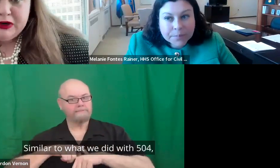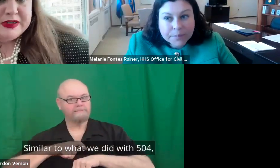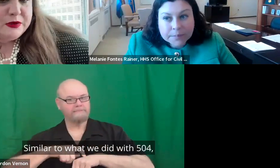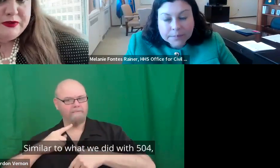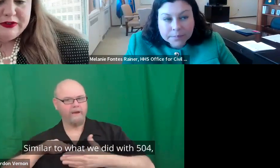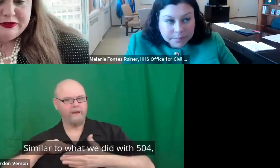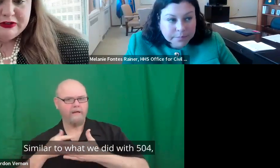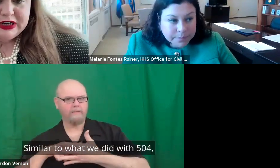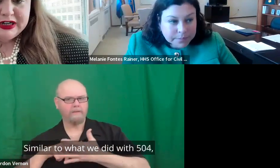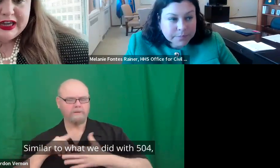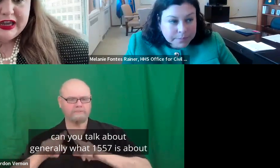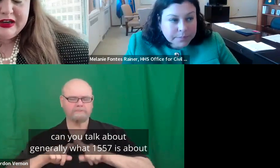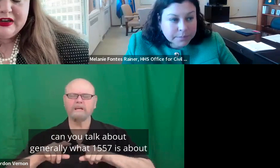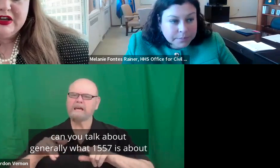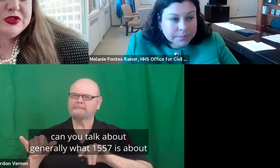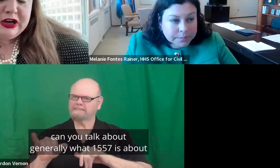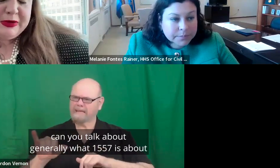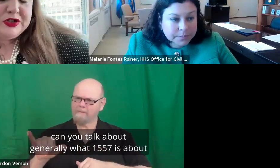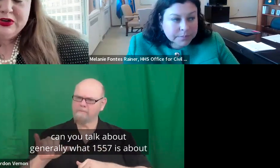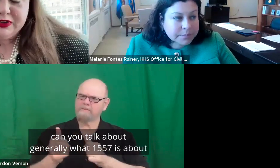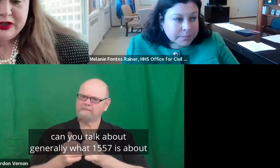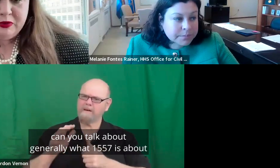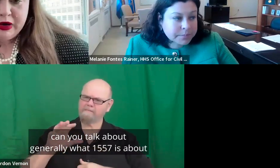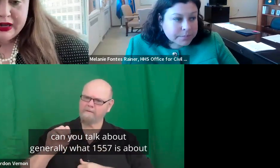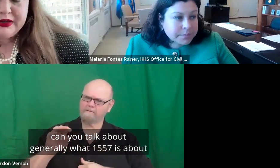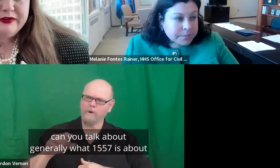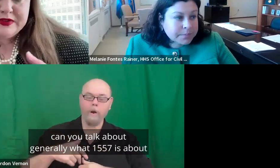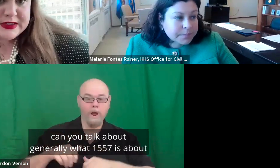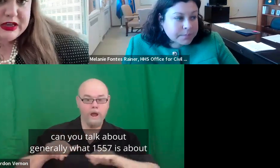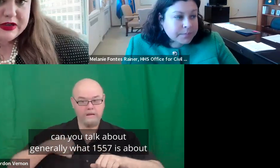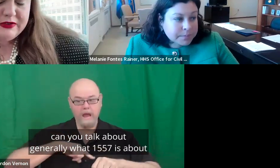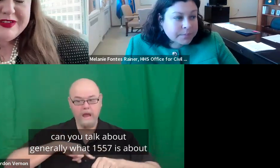Similar to what we did with 504, can you talk about generally what